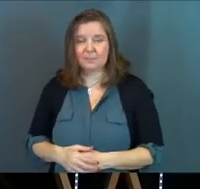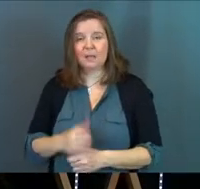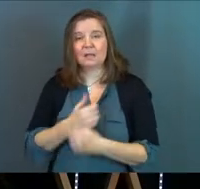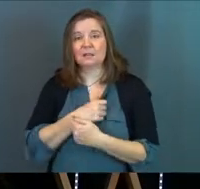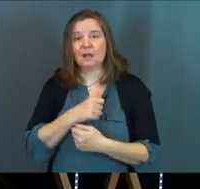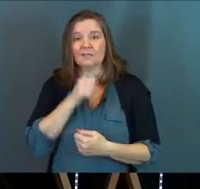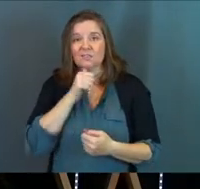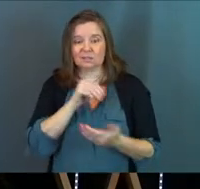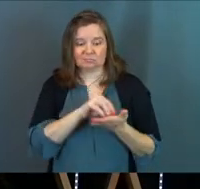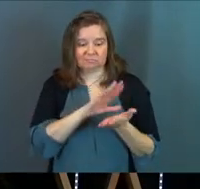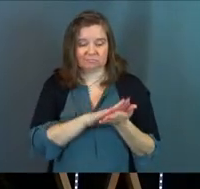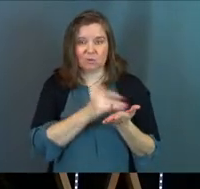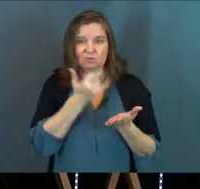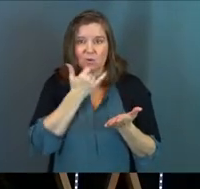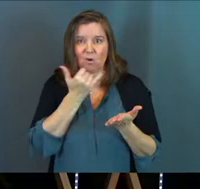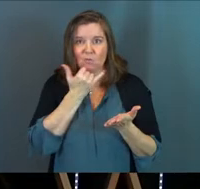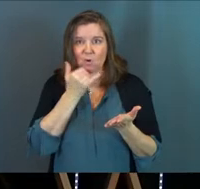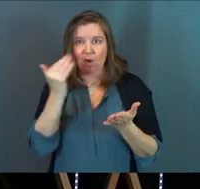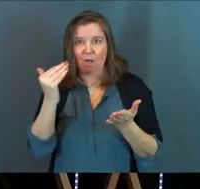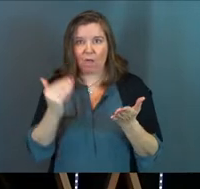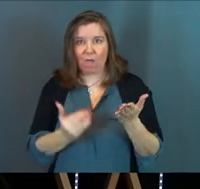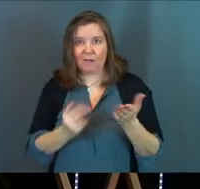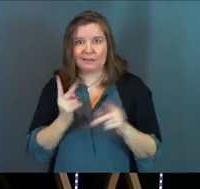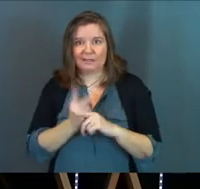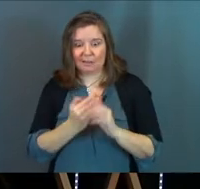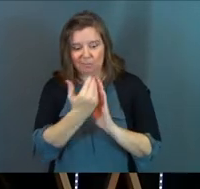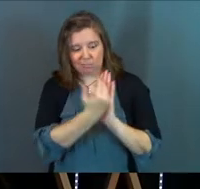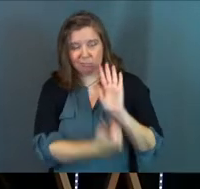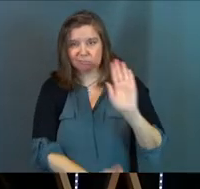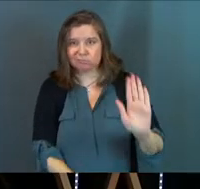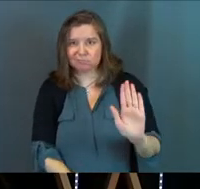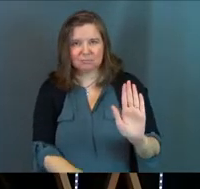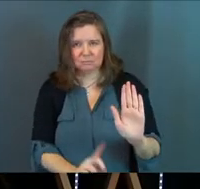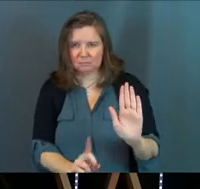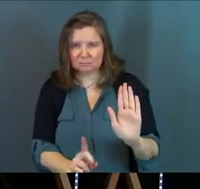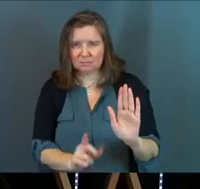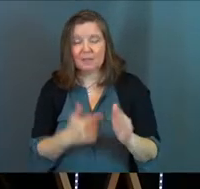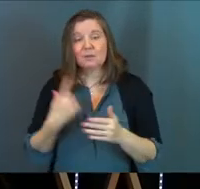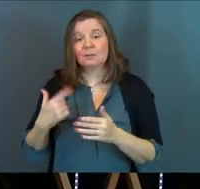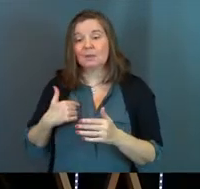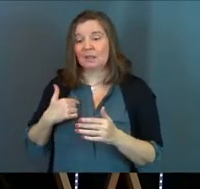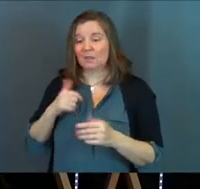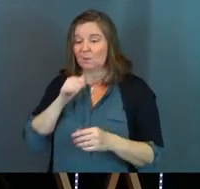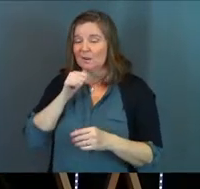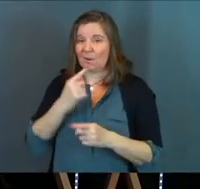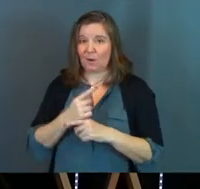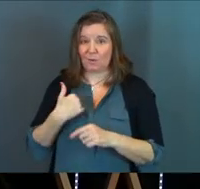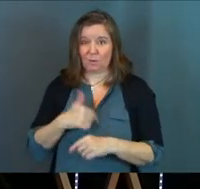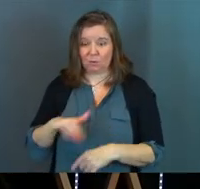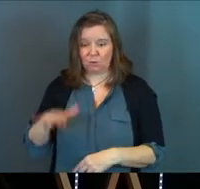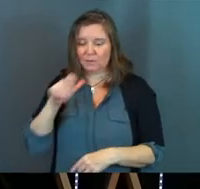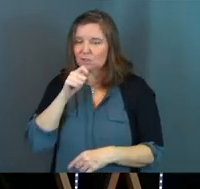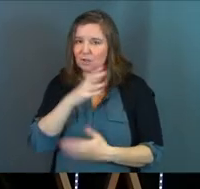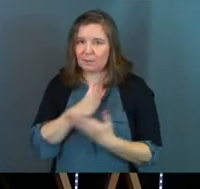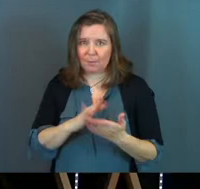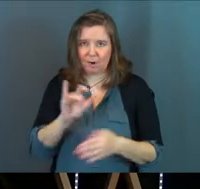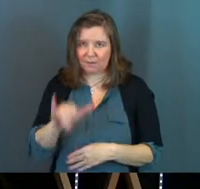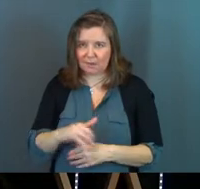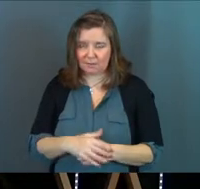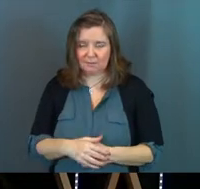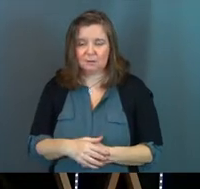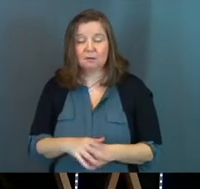Love keeps no record of wrongs. So these are just some of the things that were done dysfunctionally with us when we were growing up. Those shouldn't be part of